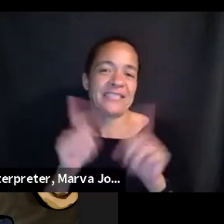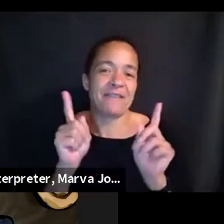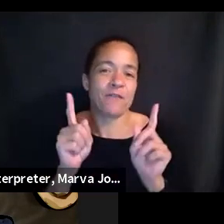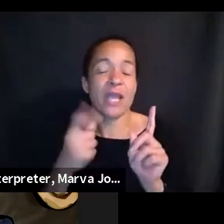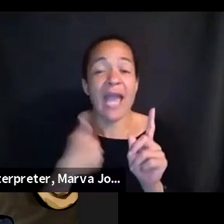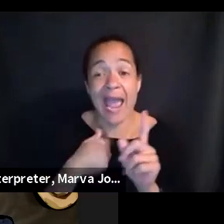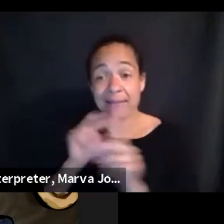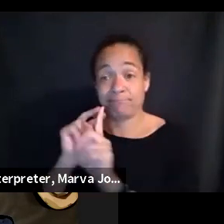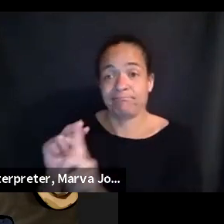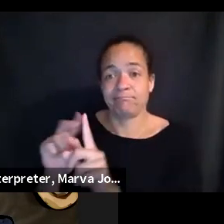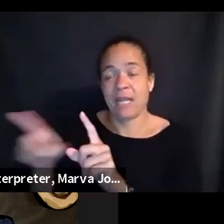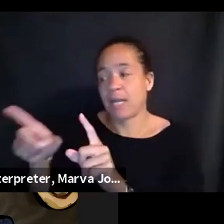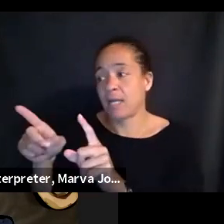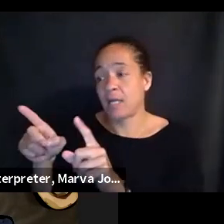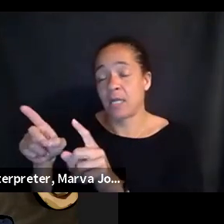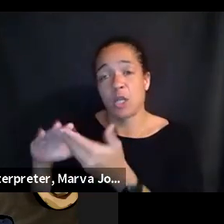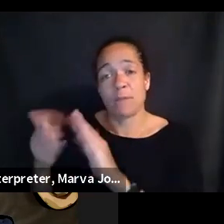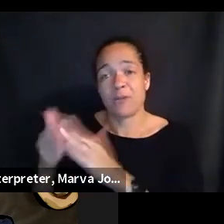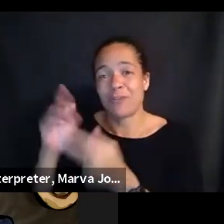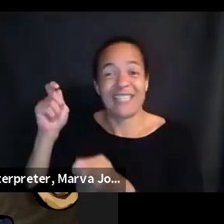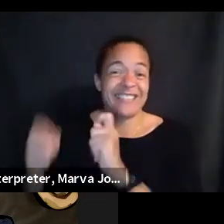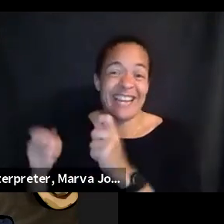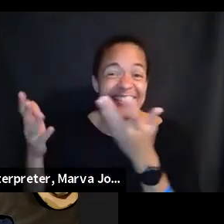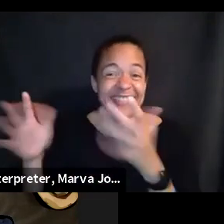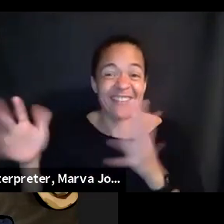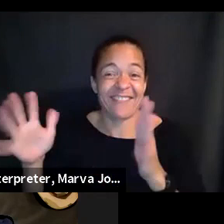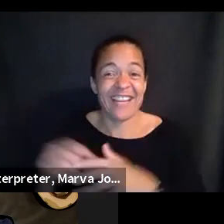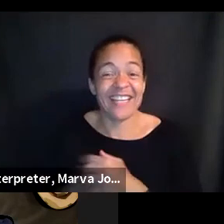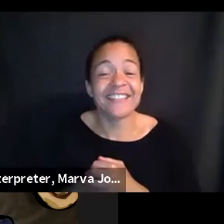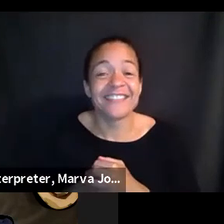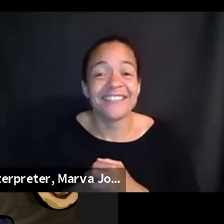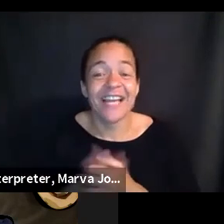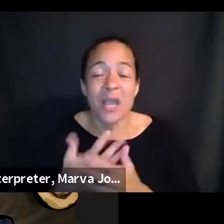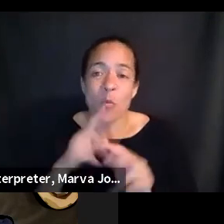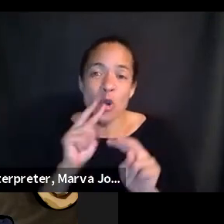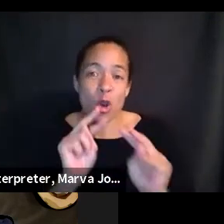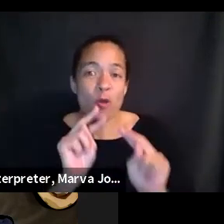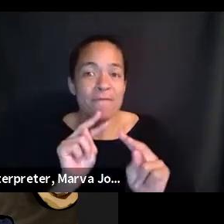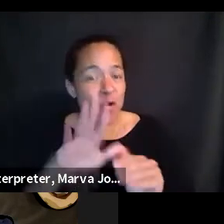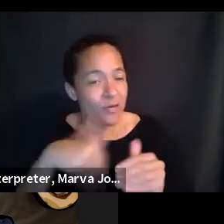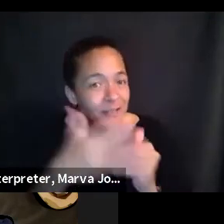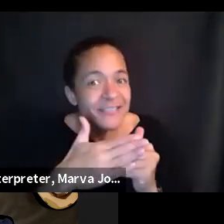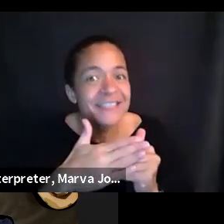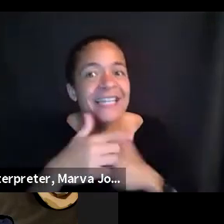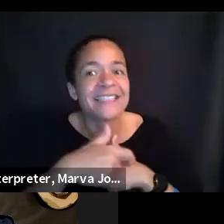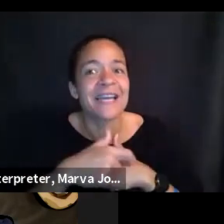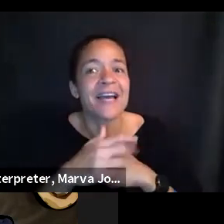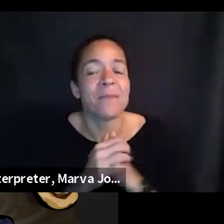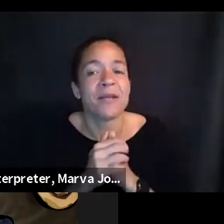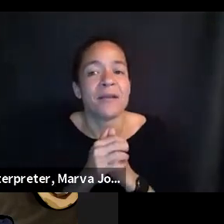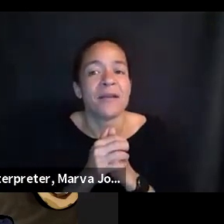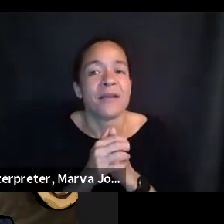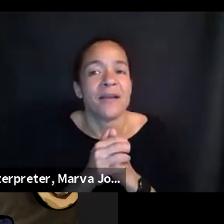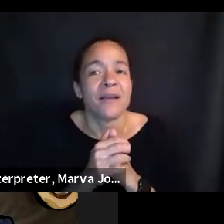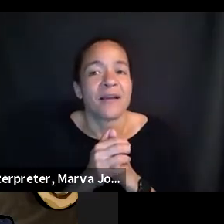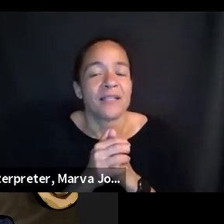community already. And we're looking forward to the next time, because the next time you're definitely going to have more